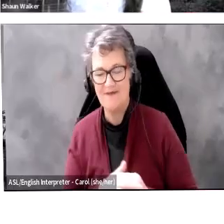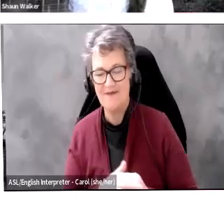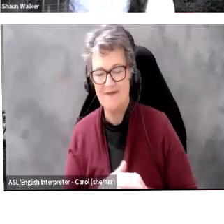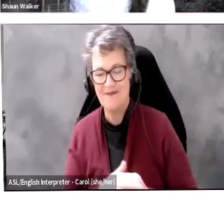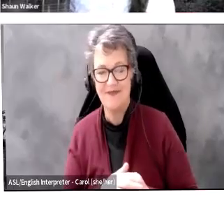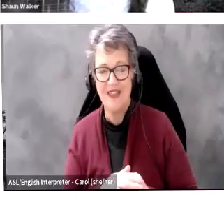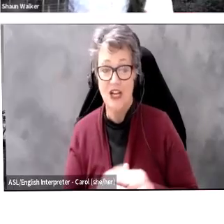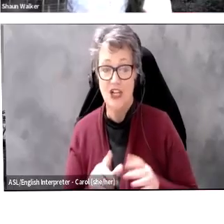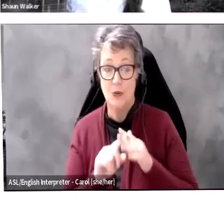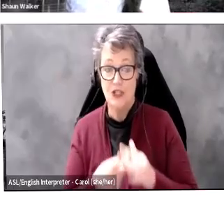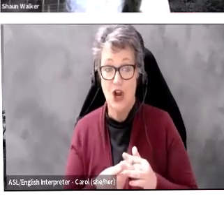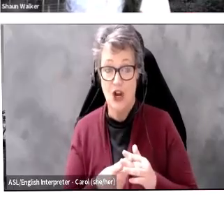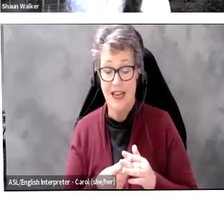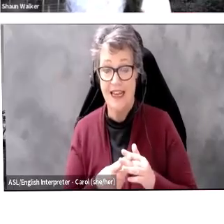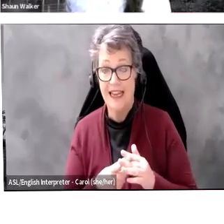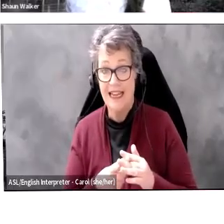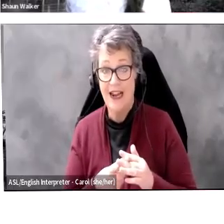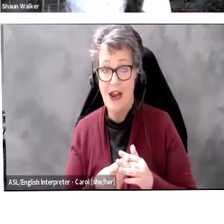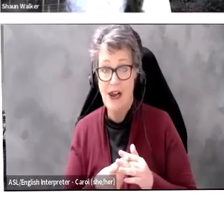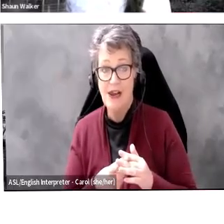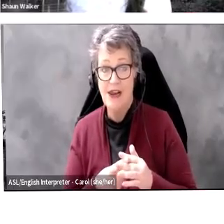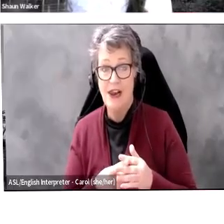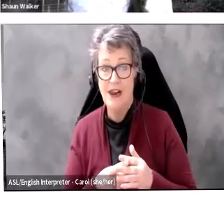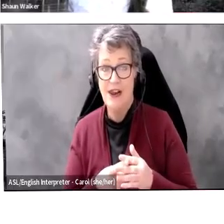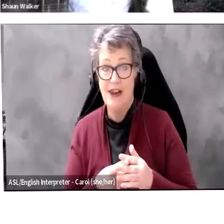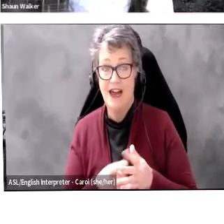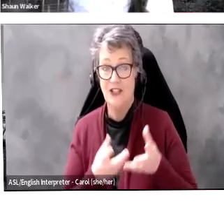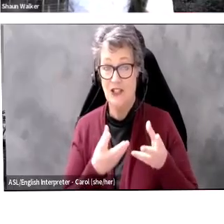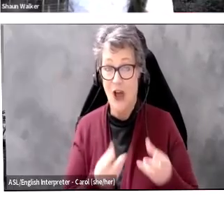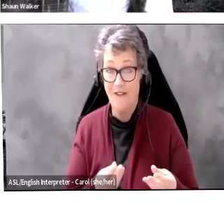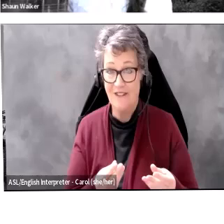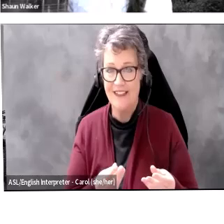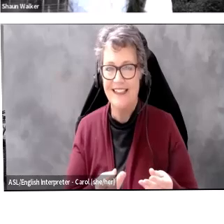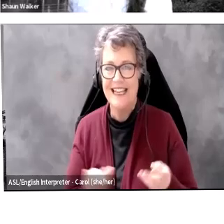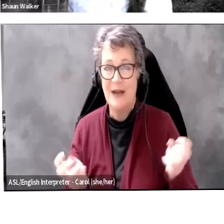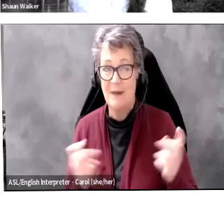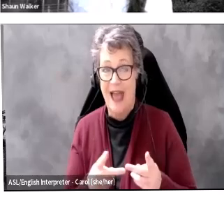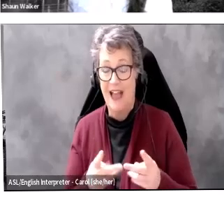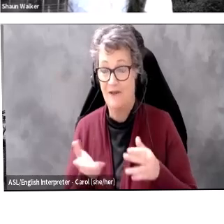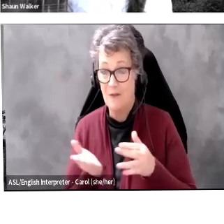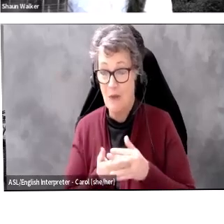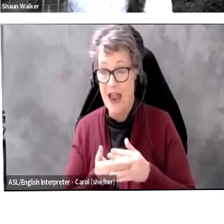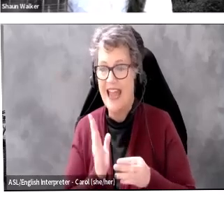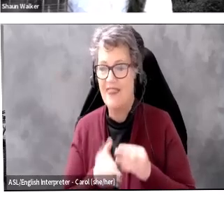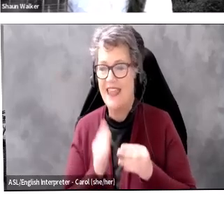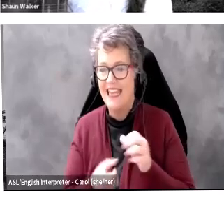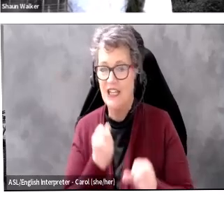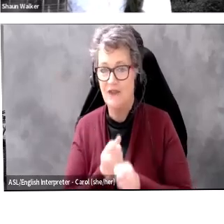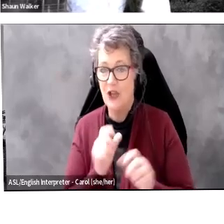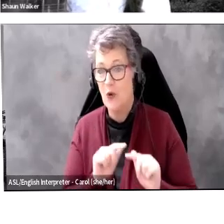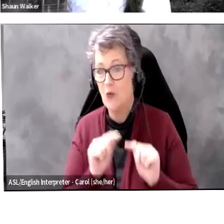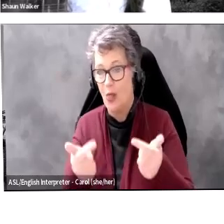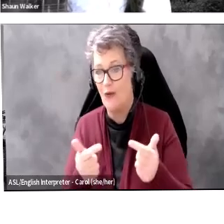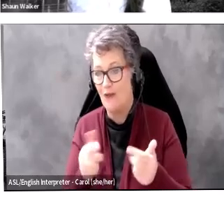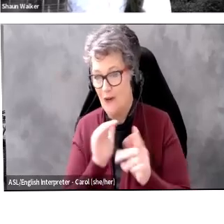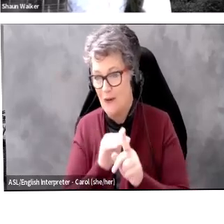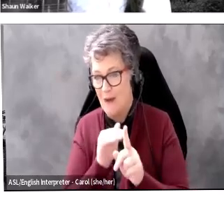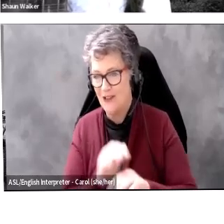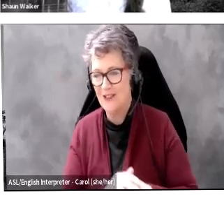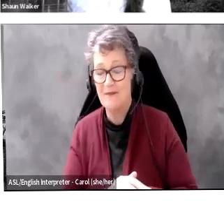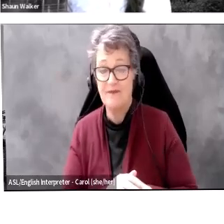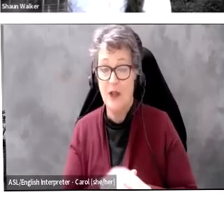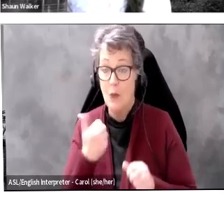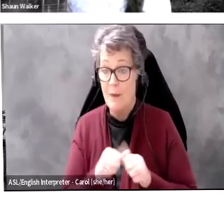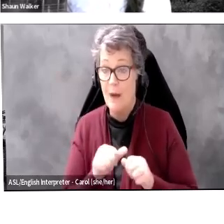So we're starting it off soft, coming back from break, and just your end of year rollover reminders. Remember that